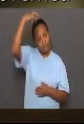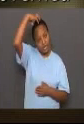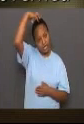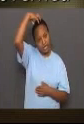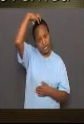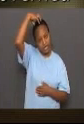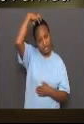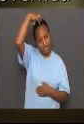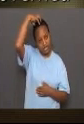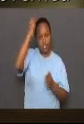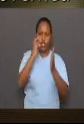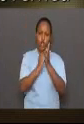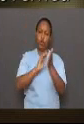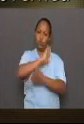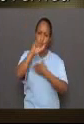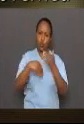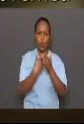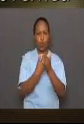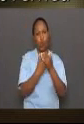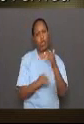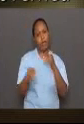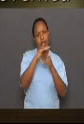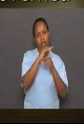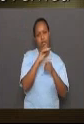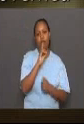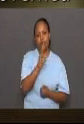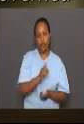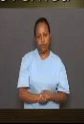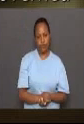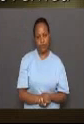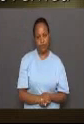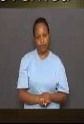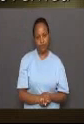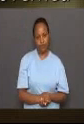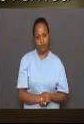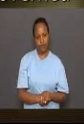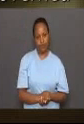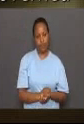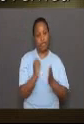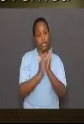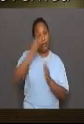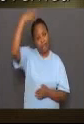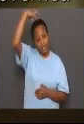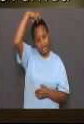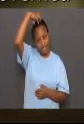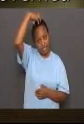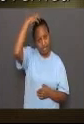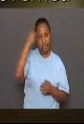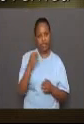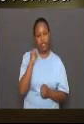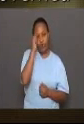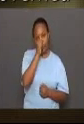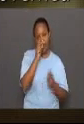the supreme law of the country. The Constitution of the